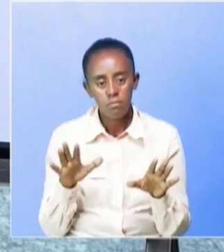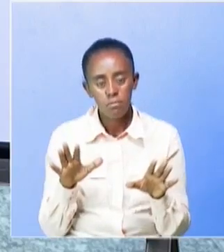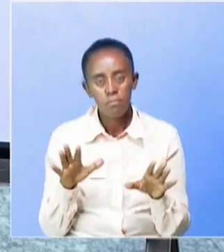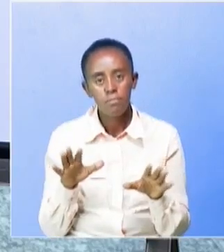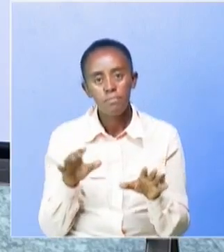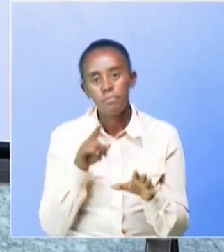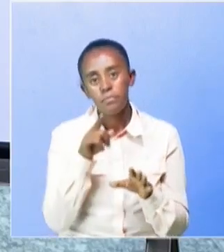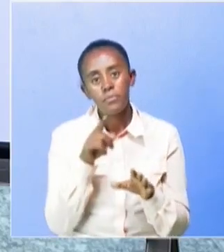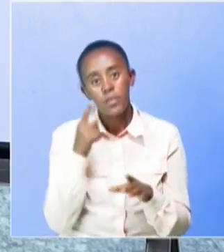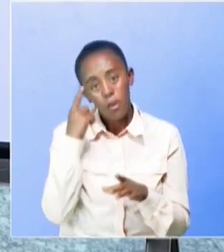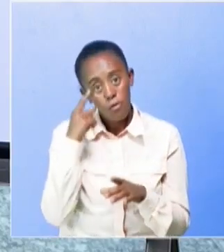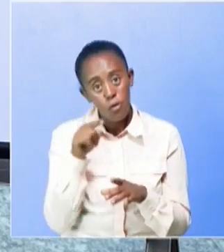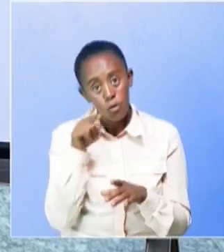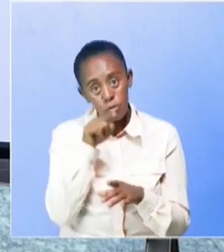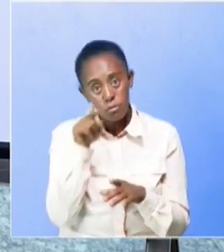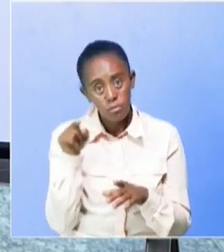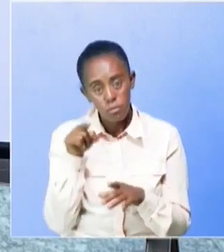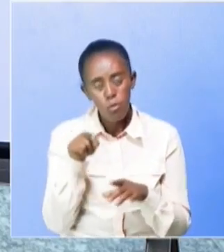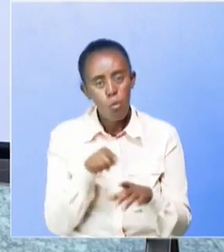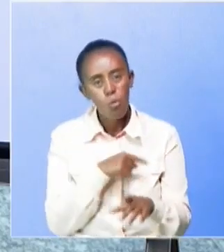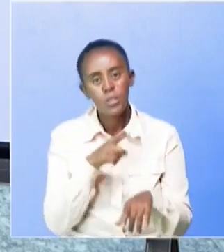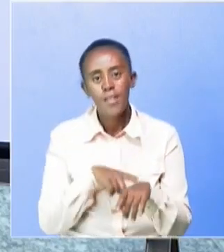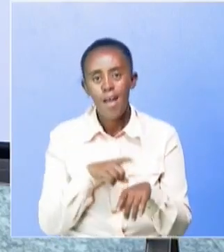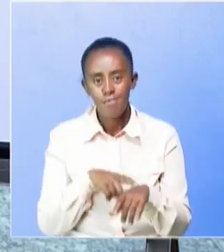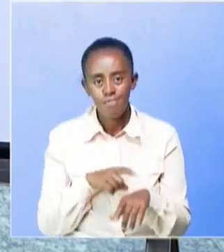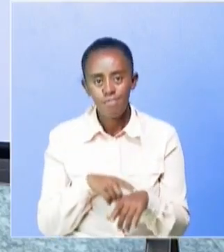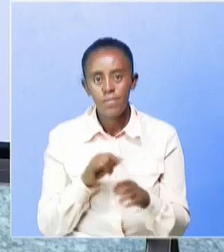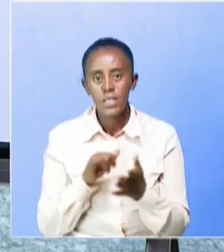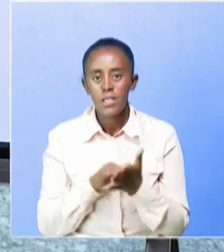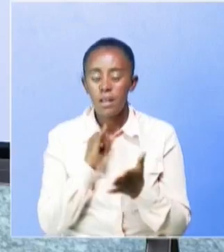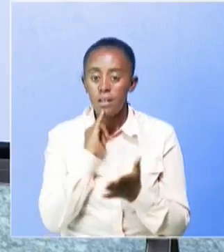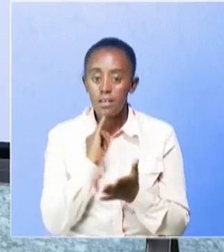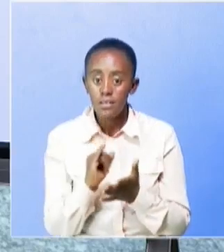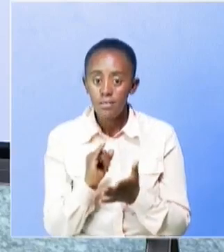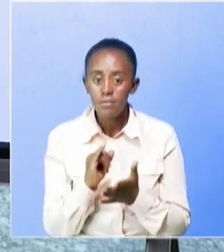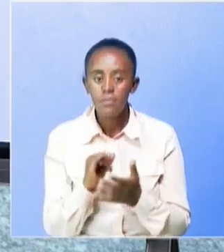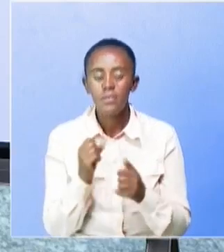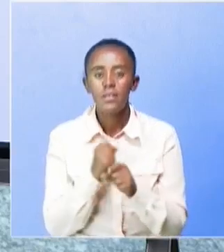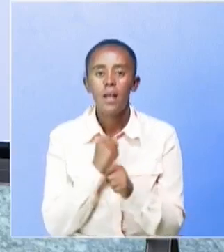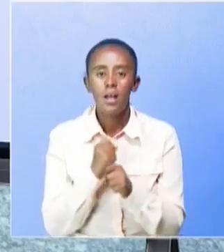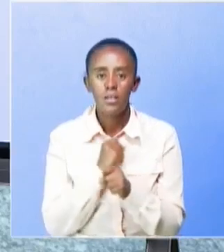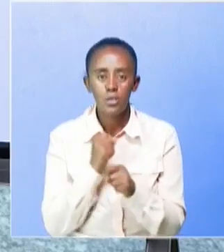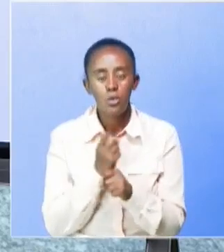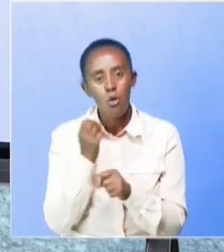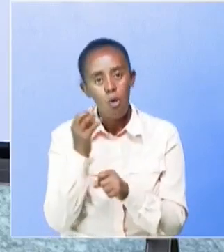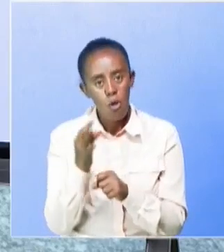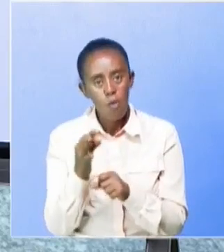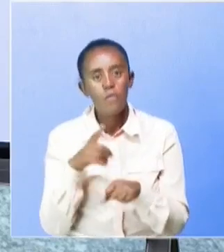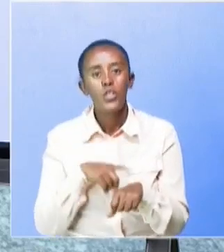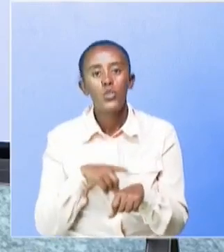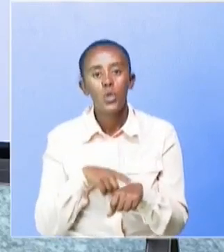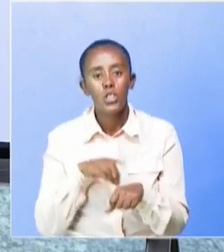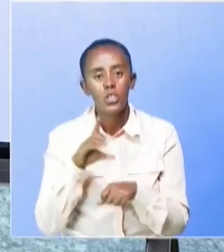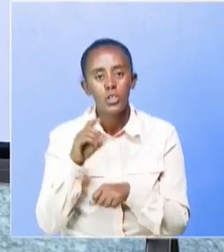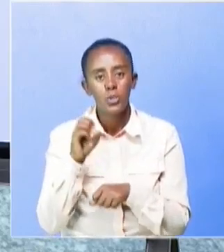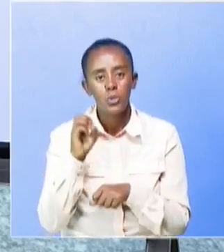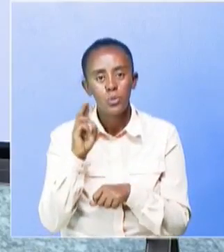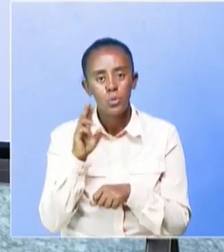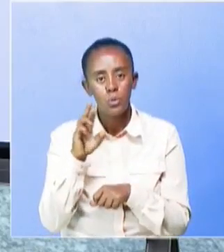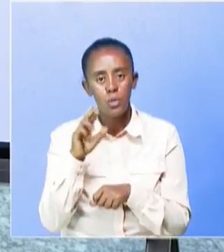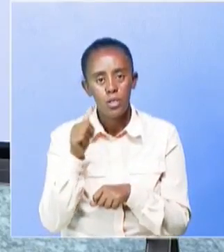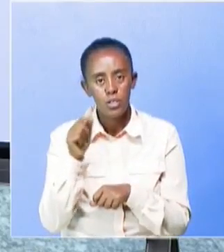completed for that long a time. So that is actions of durations